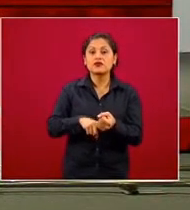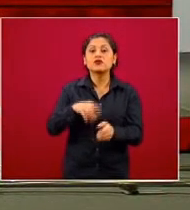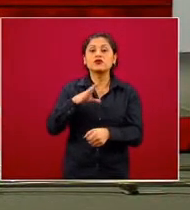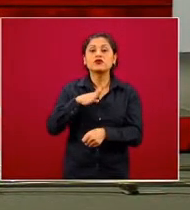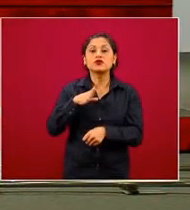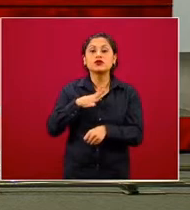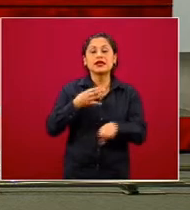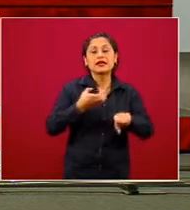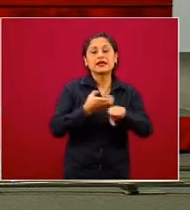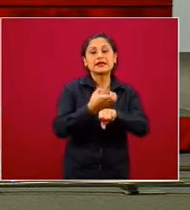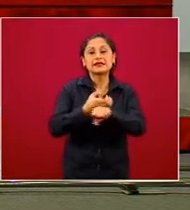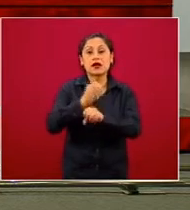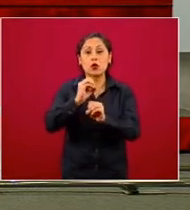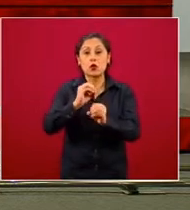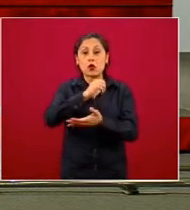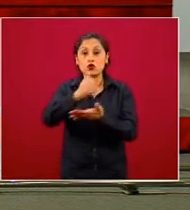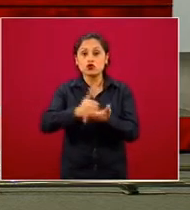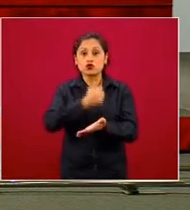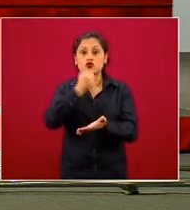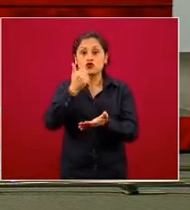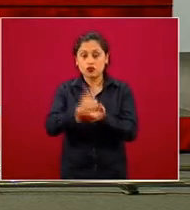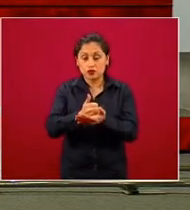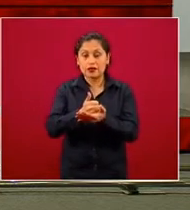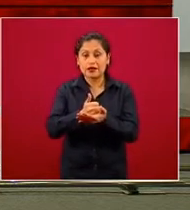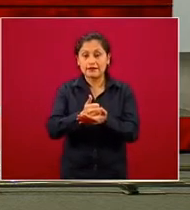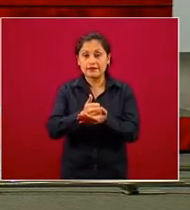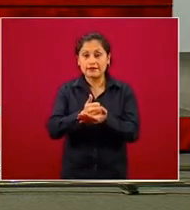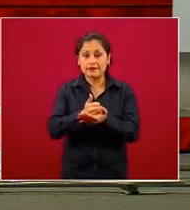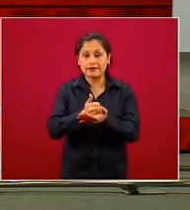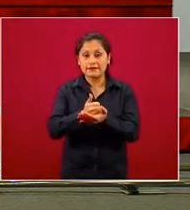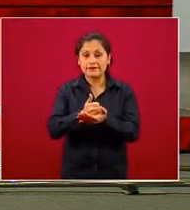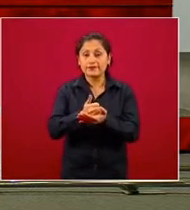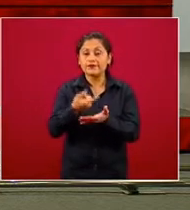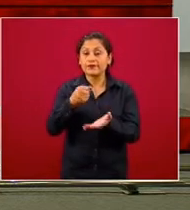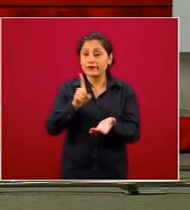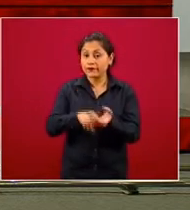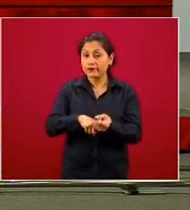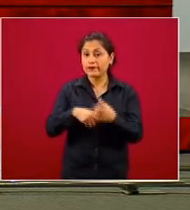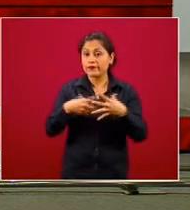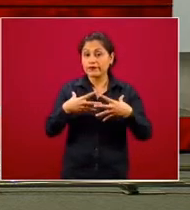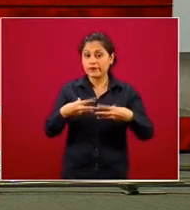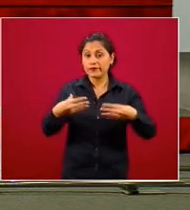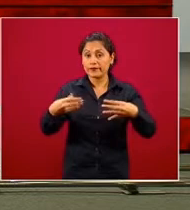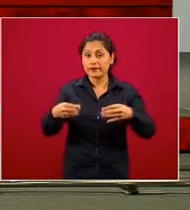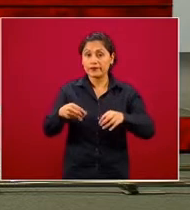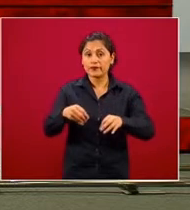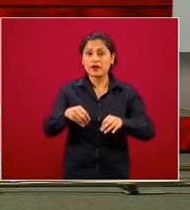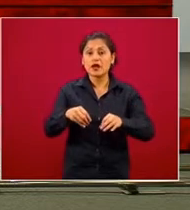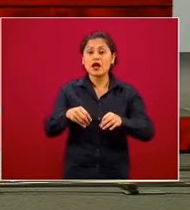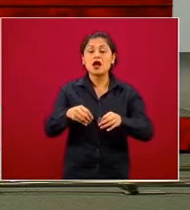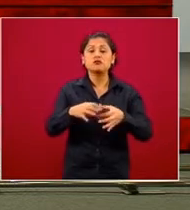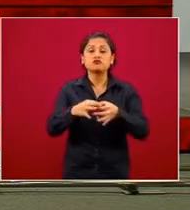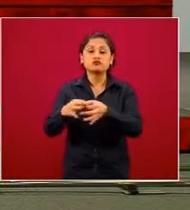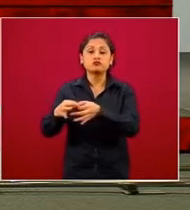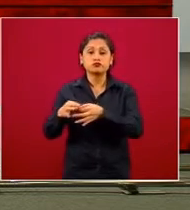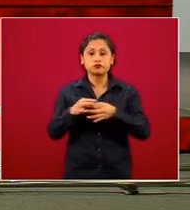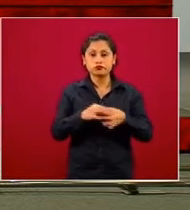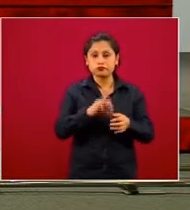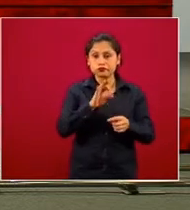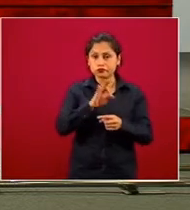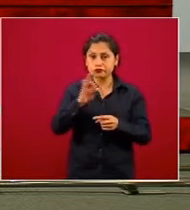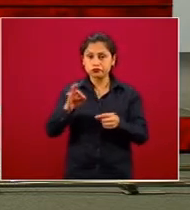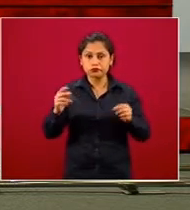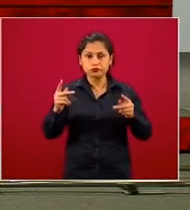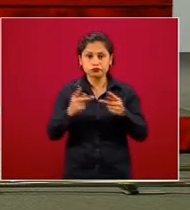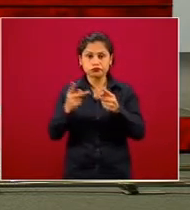cada an estado, epidemic in itself, sincroniza una but epidemia the por sí misma, current pero state es diferente changes las from fechas one de to ocurrencia another. respecto a otras. So